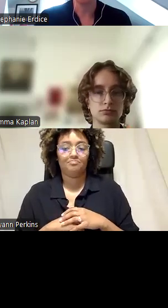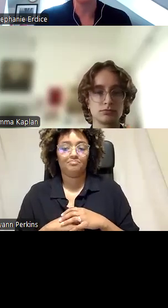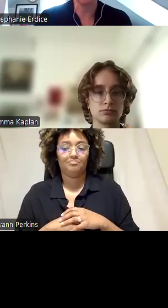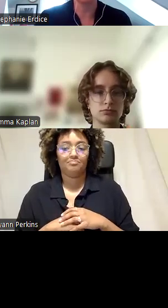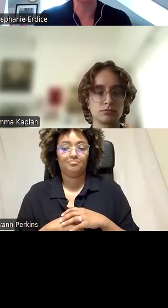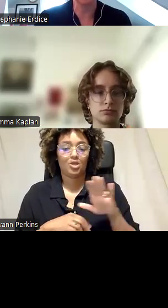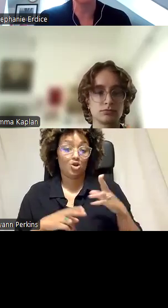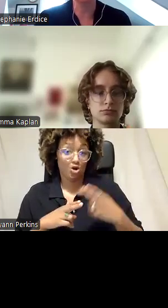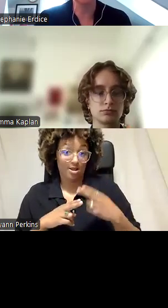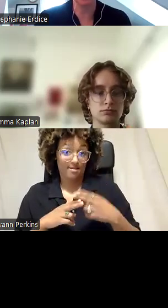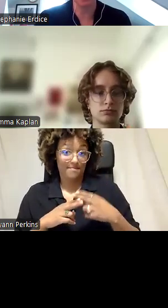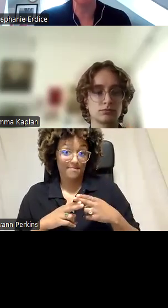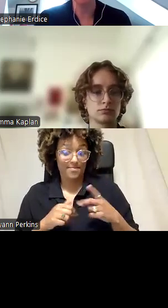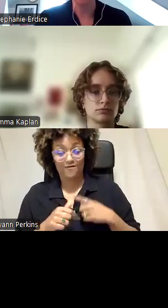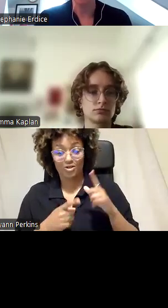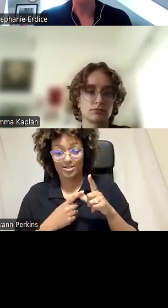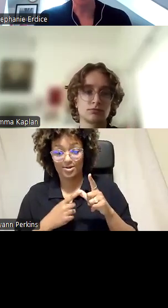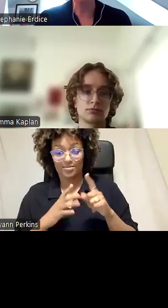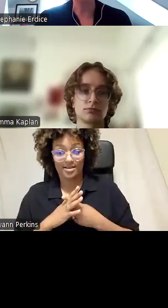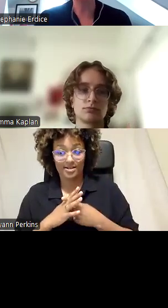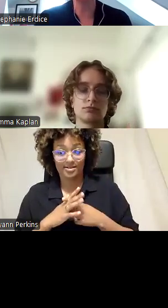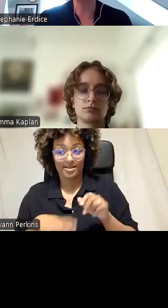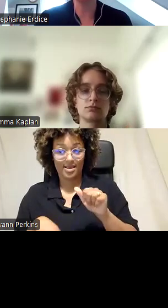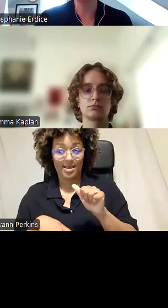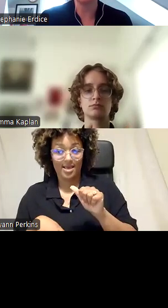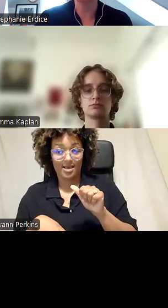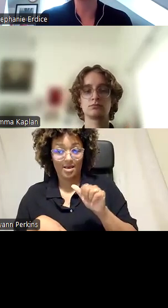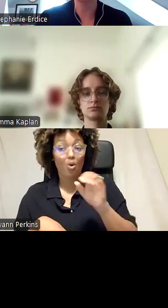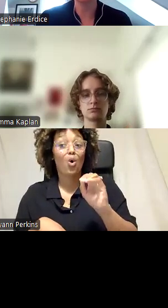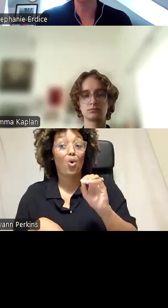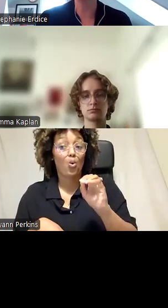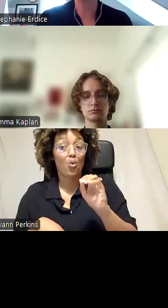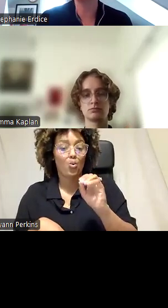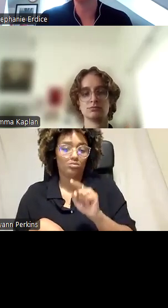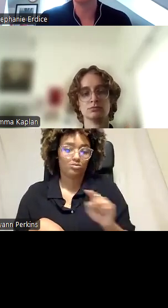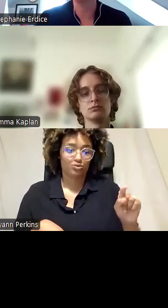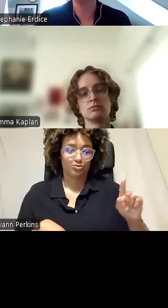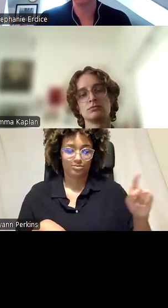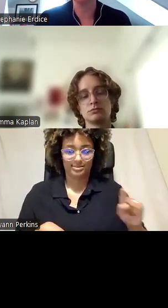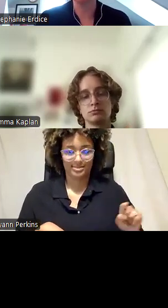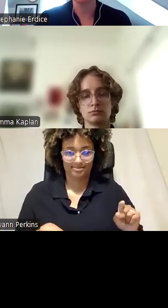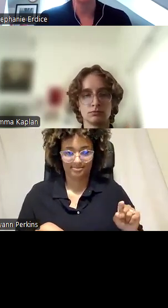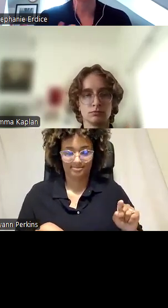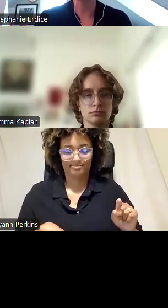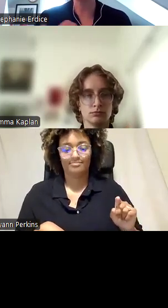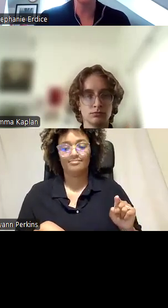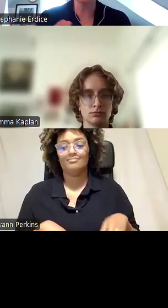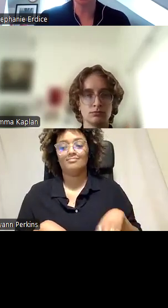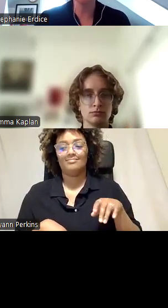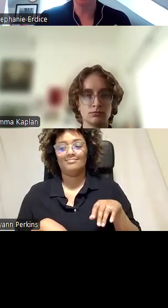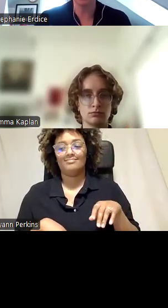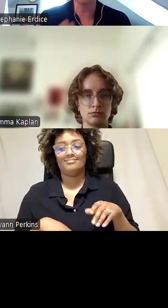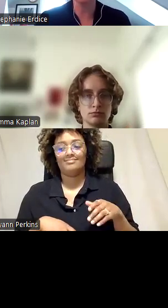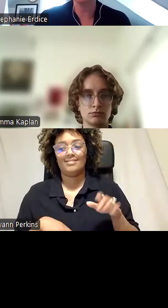begins with letters A through Z, what would you do with an extra $850 a month? So if